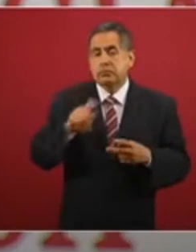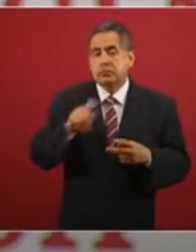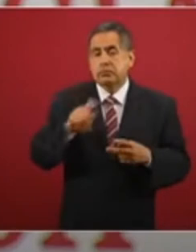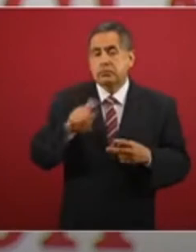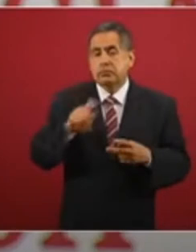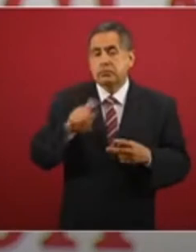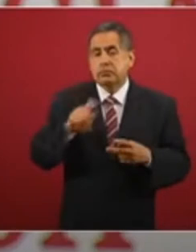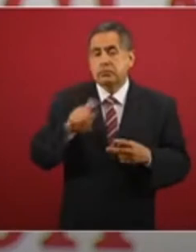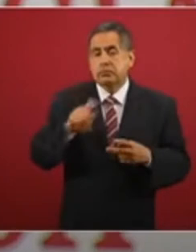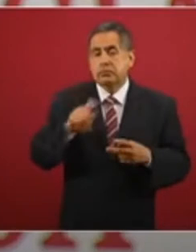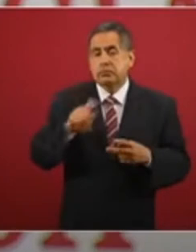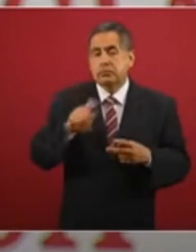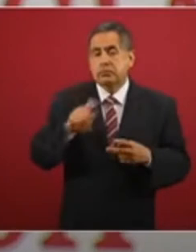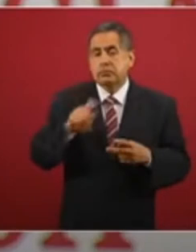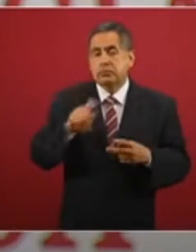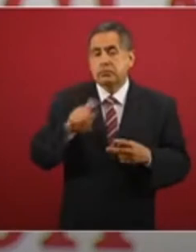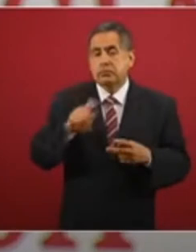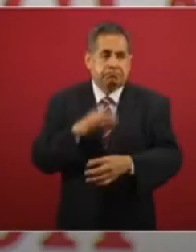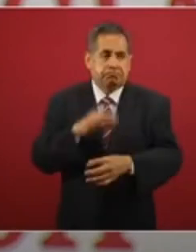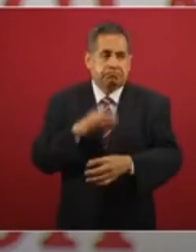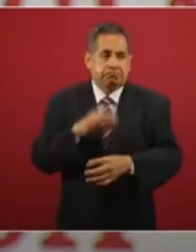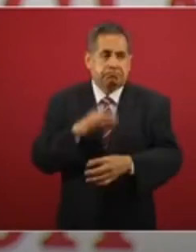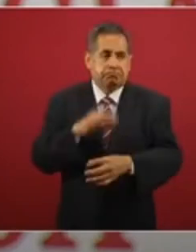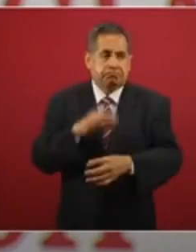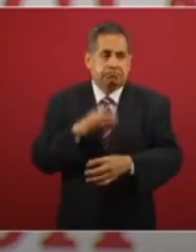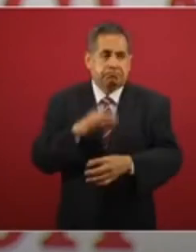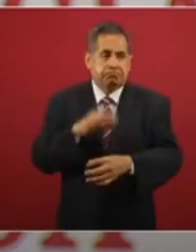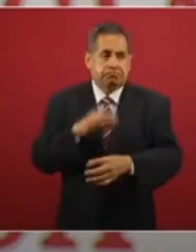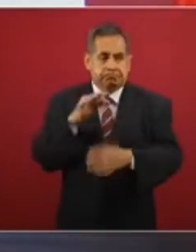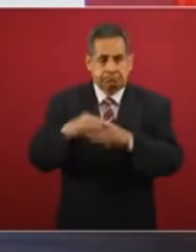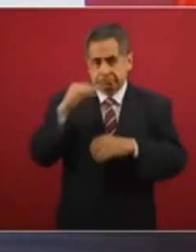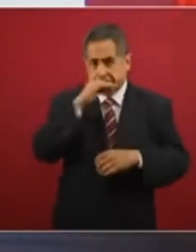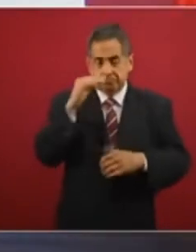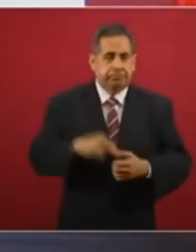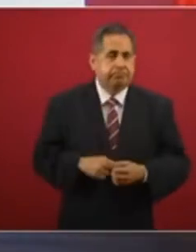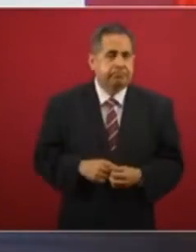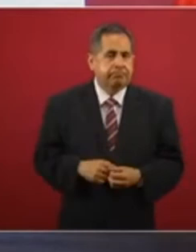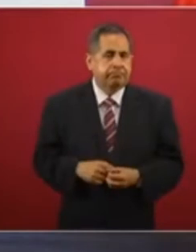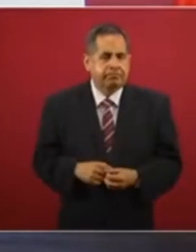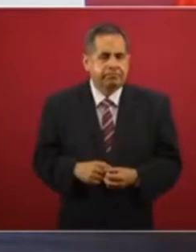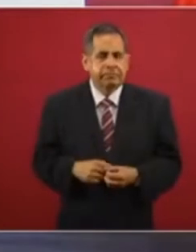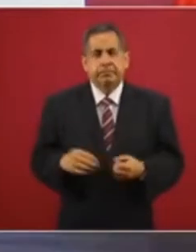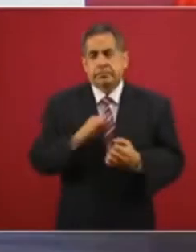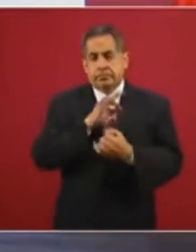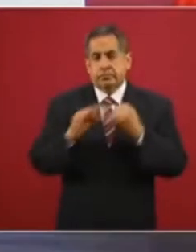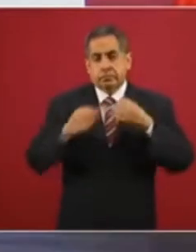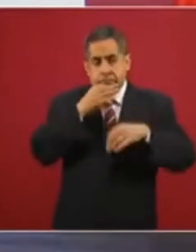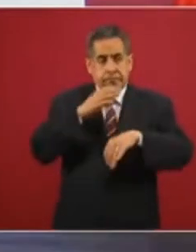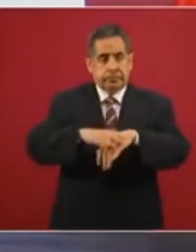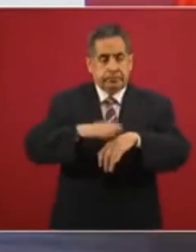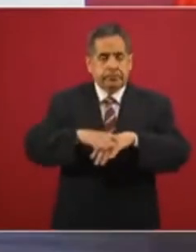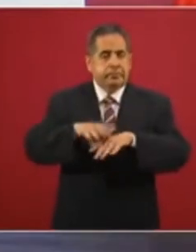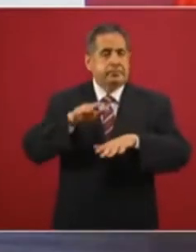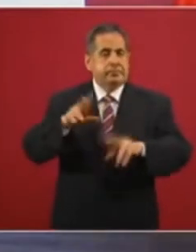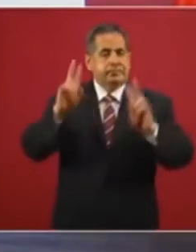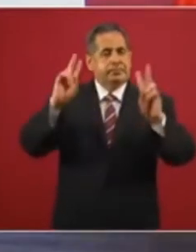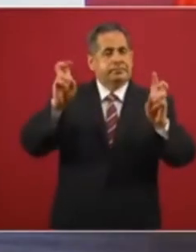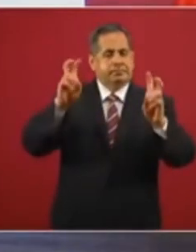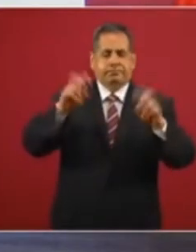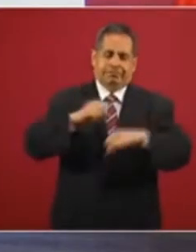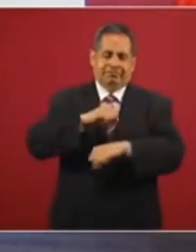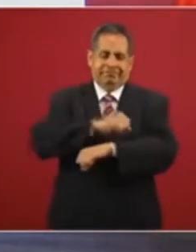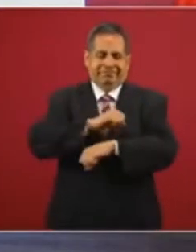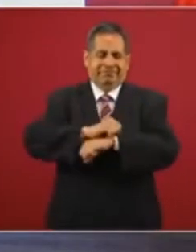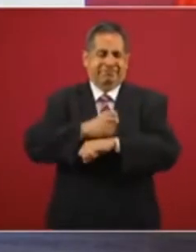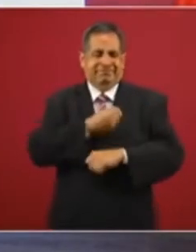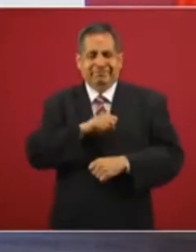began to give that service as well, free. Y por último, informarles que la Ventanilla de la Salud, que se